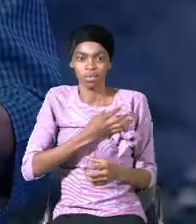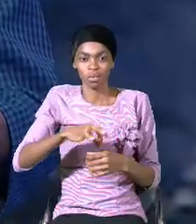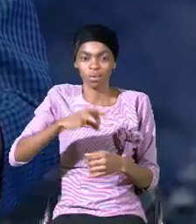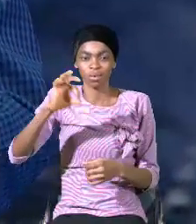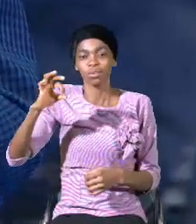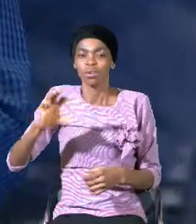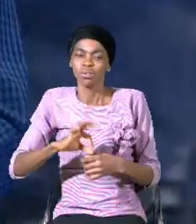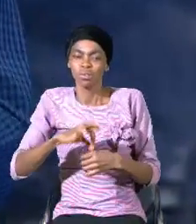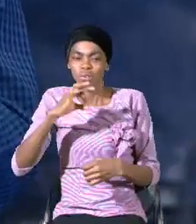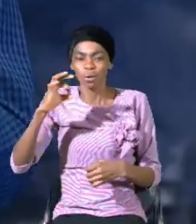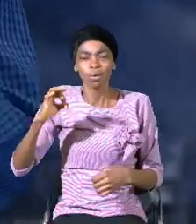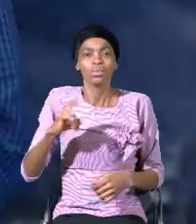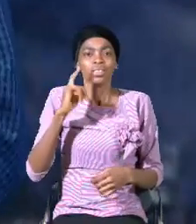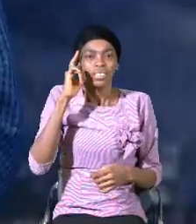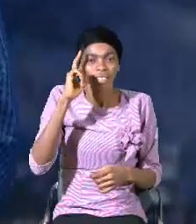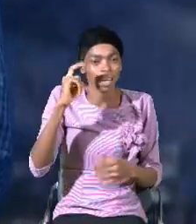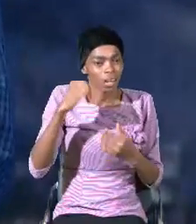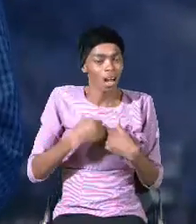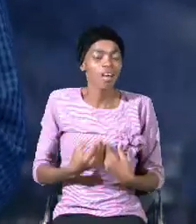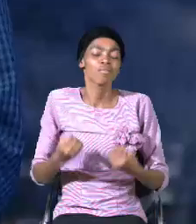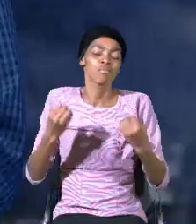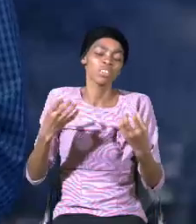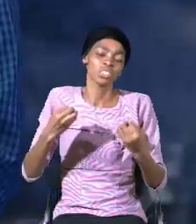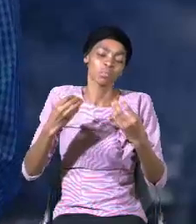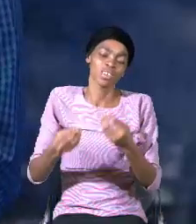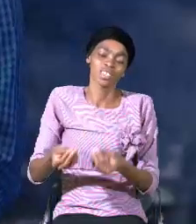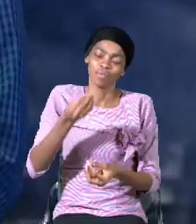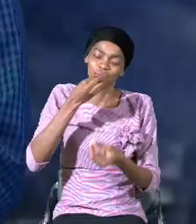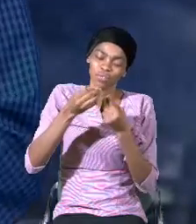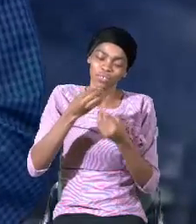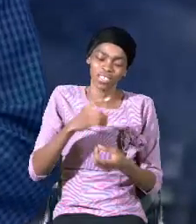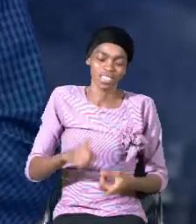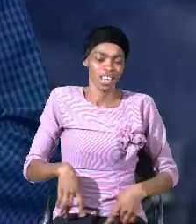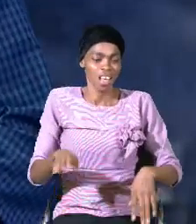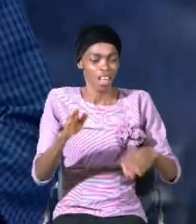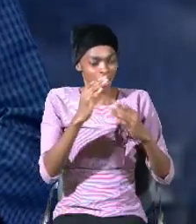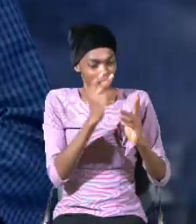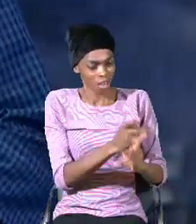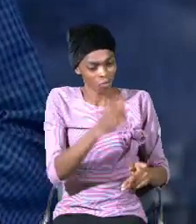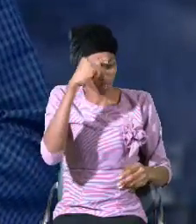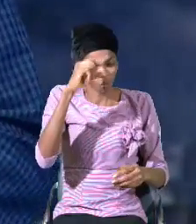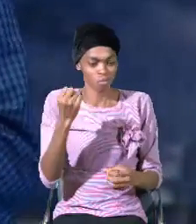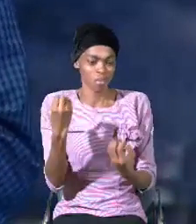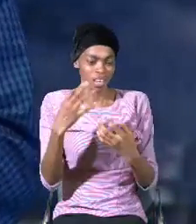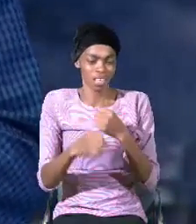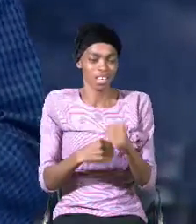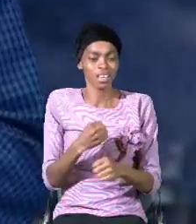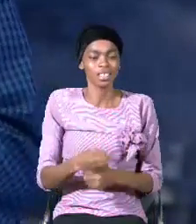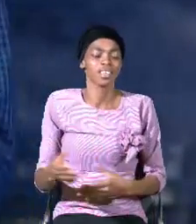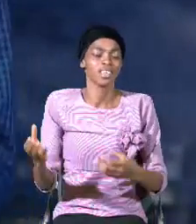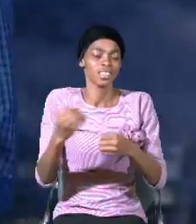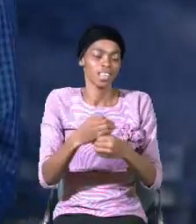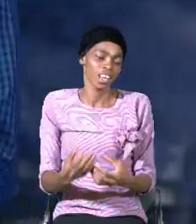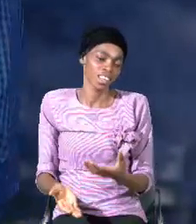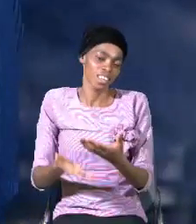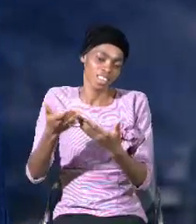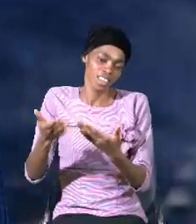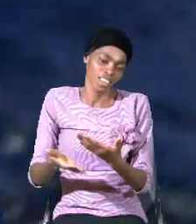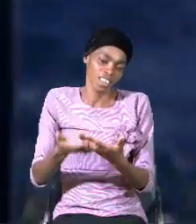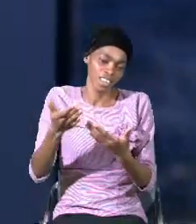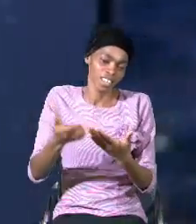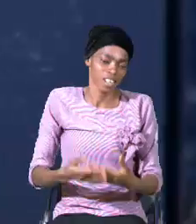thou hast much goods laid up for many years. Take thine ease, eat and drink,